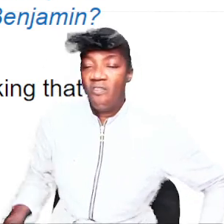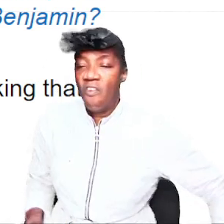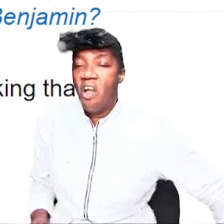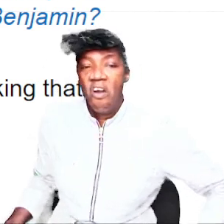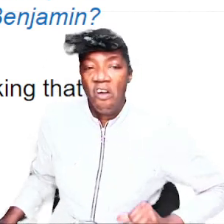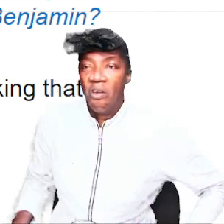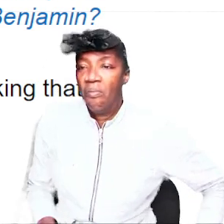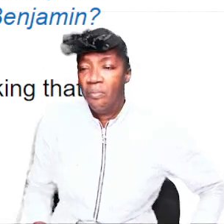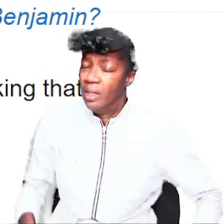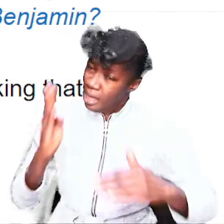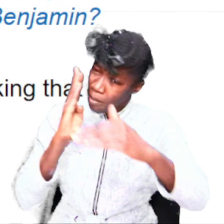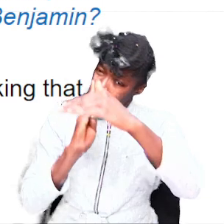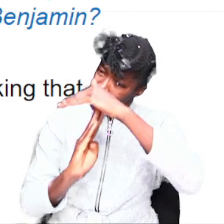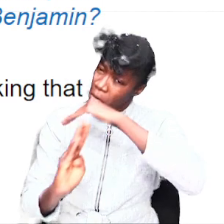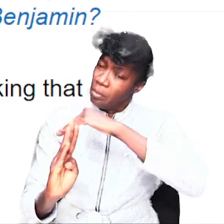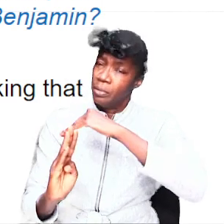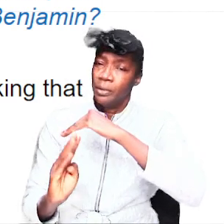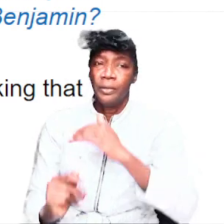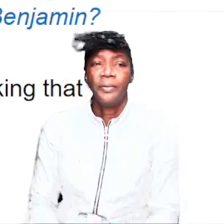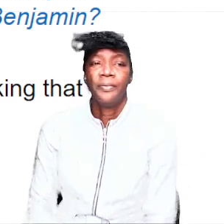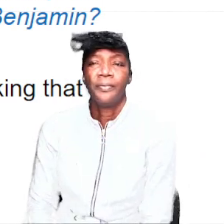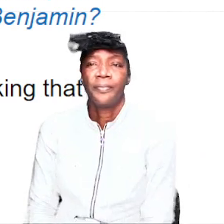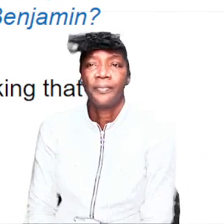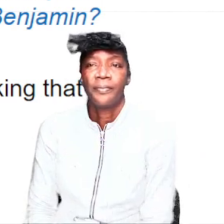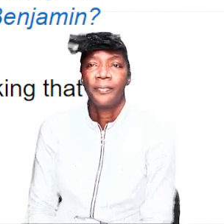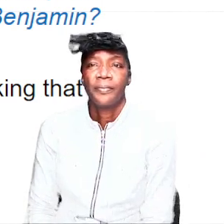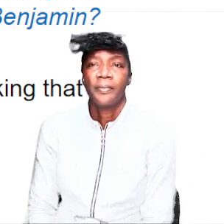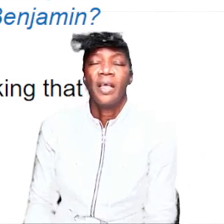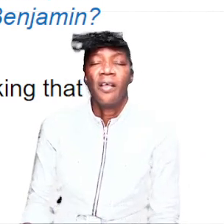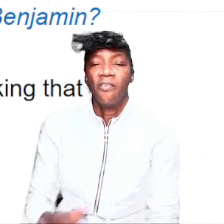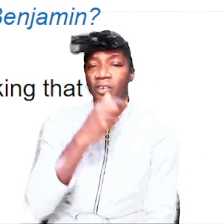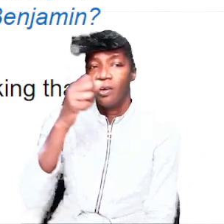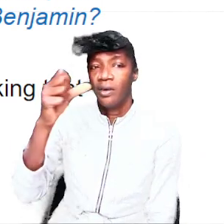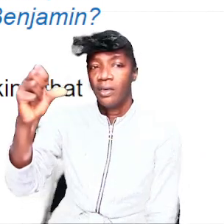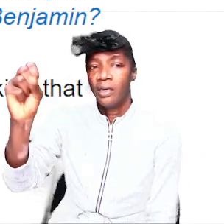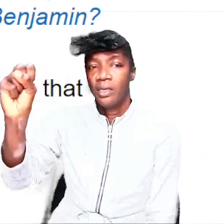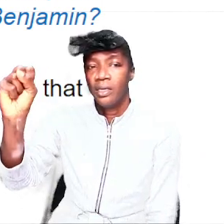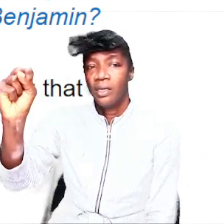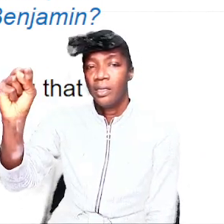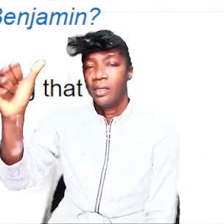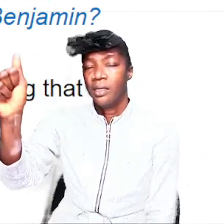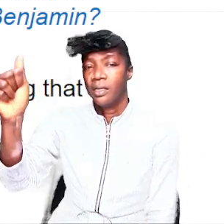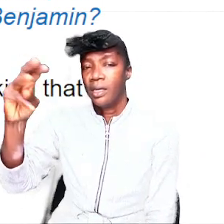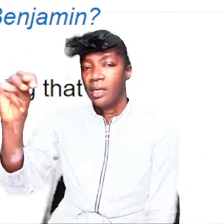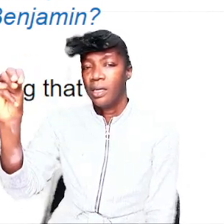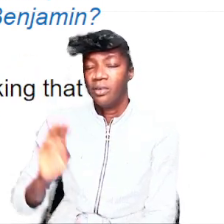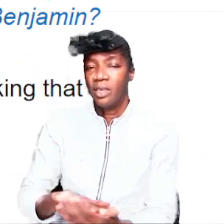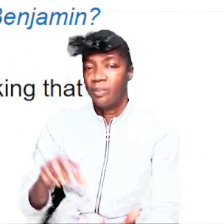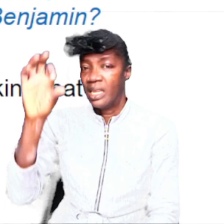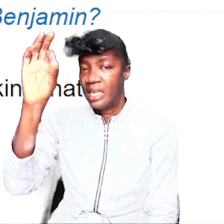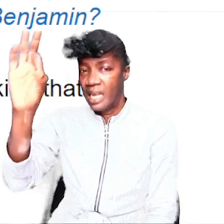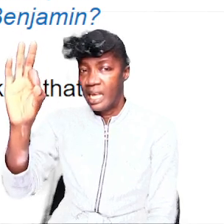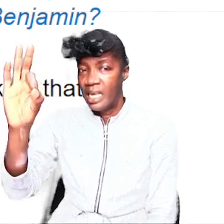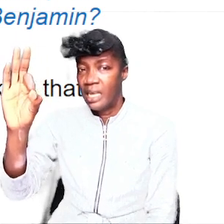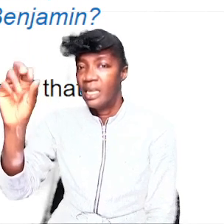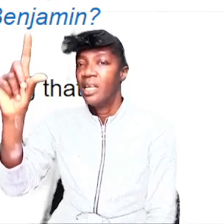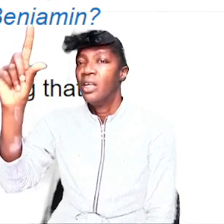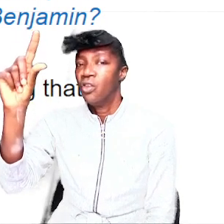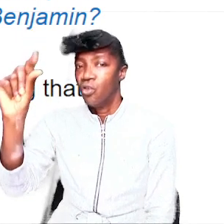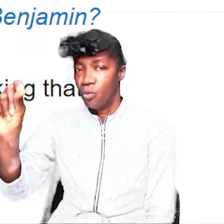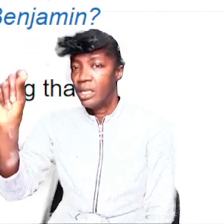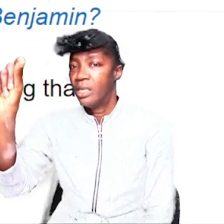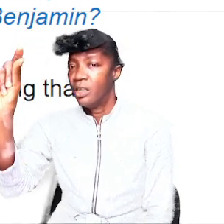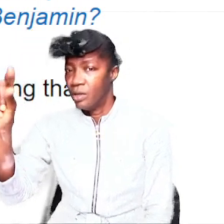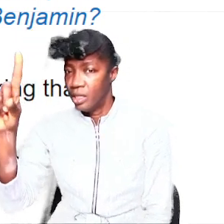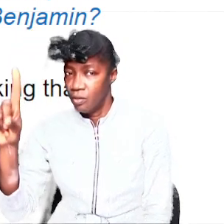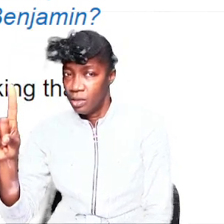that he was humble, right? In 1 Samuel 9, 20 and 21, you know, as they were looking for